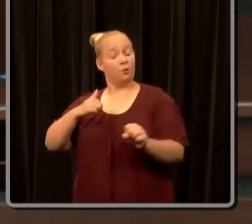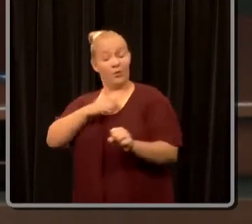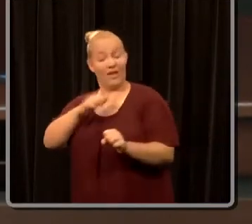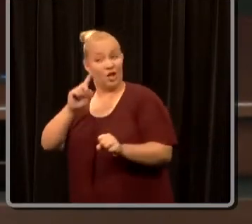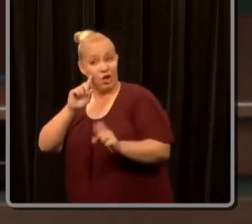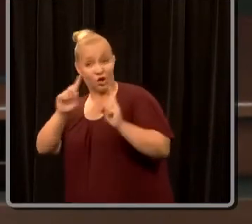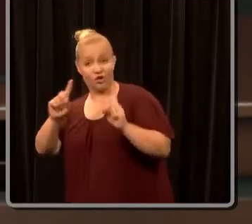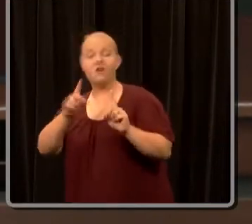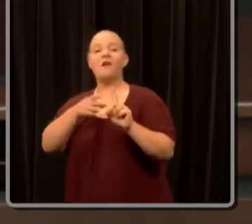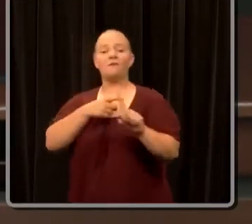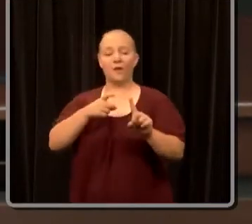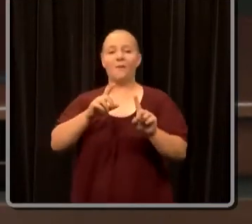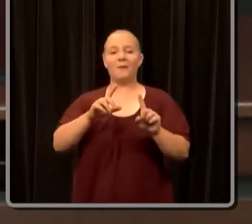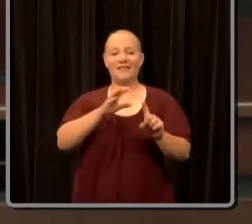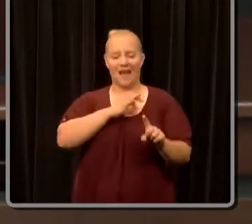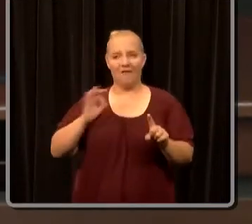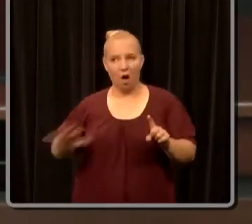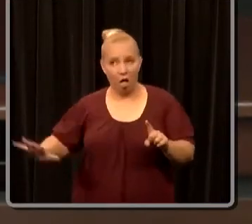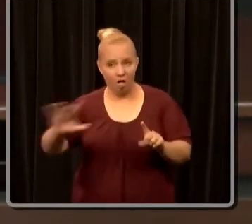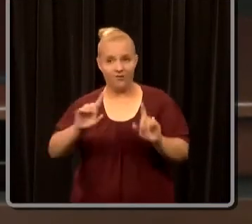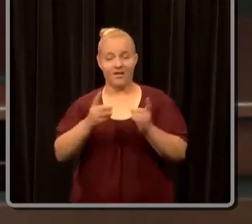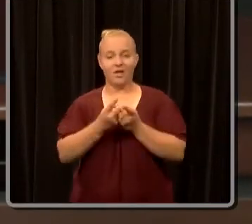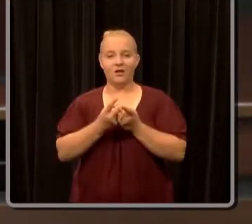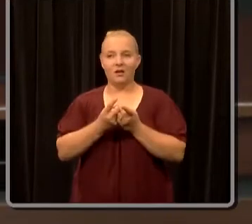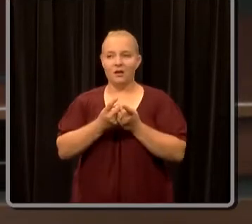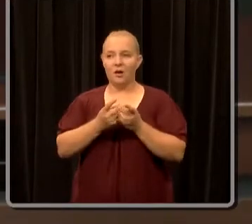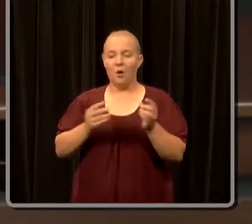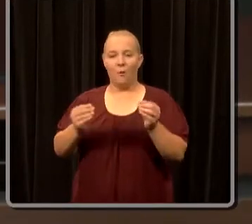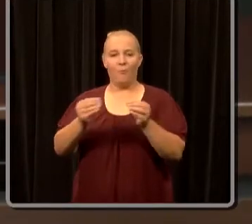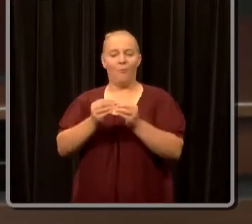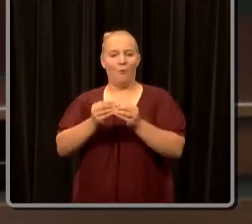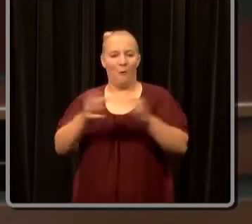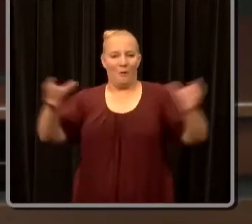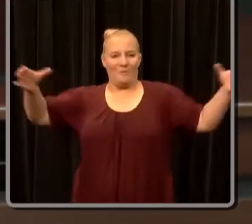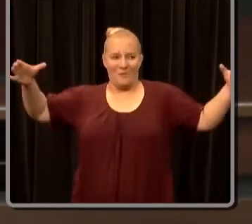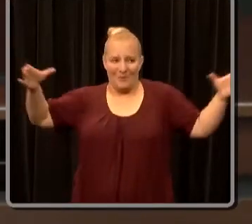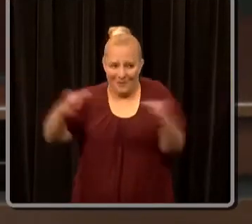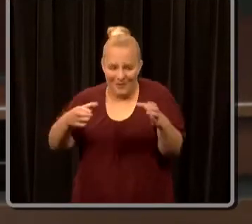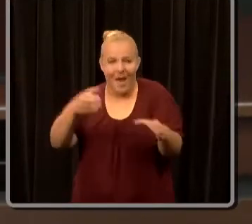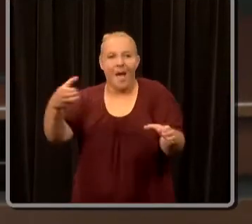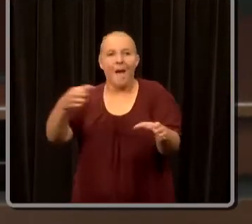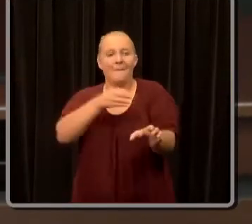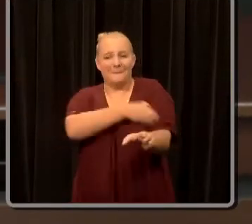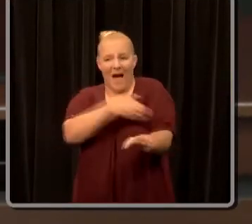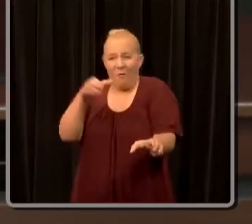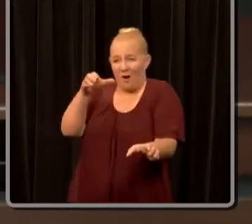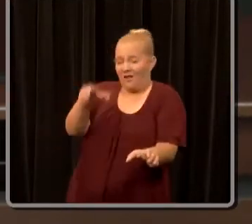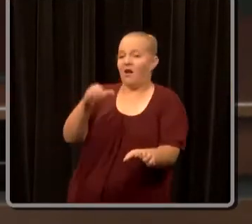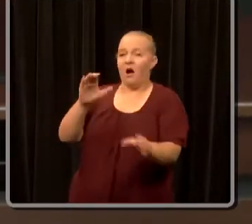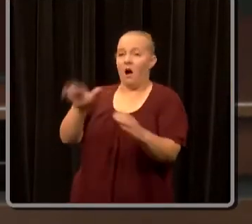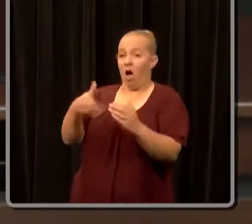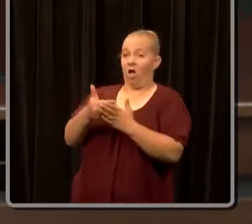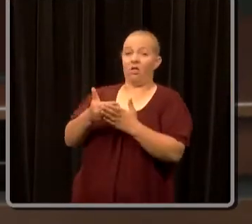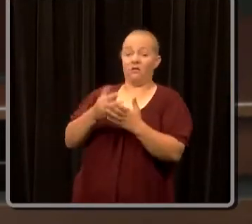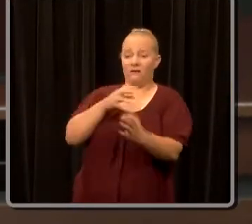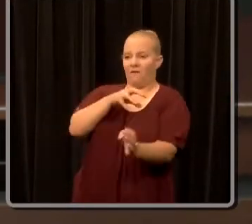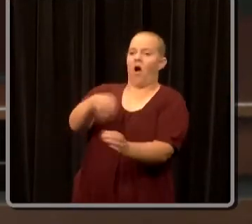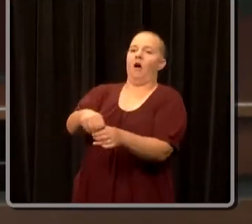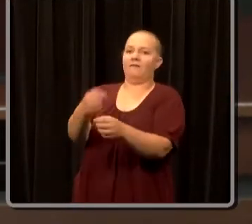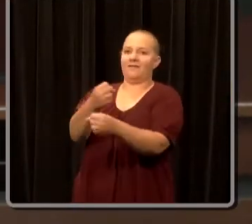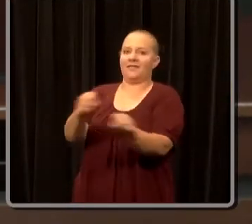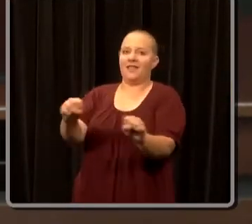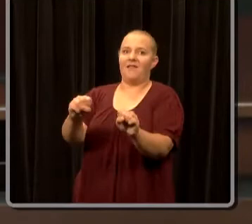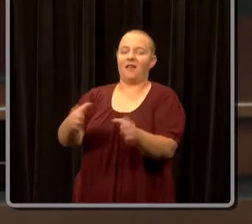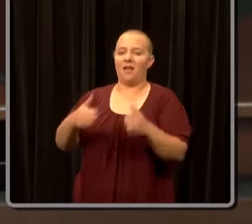from your staff across the district was bring us closer together, empower us all to be part of, you know, saving